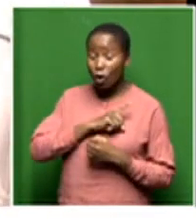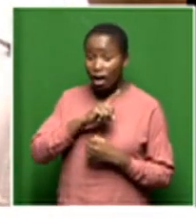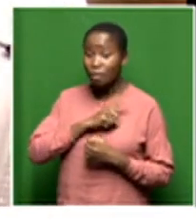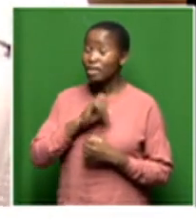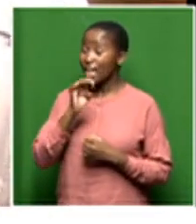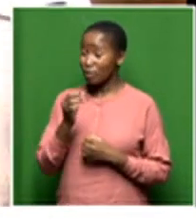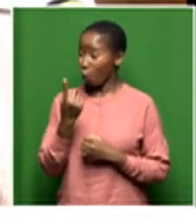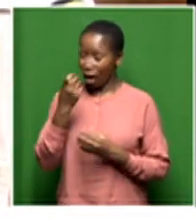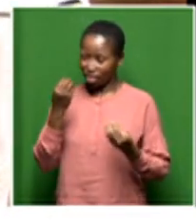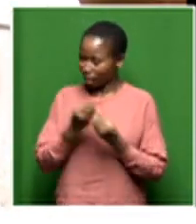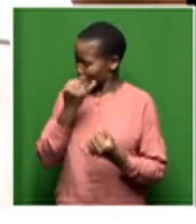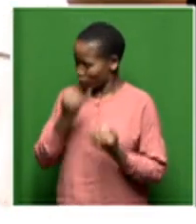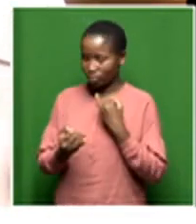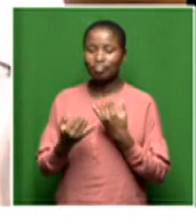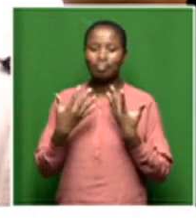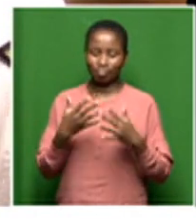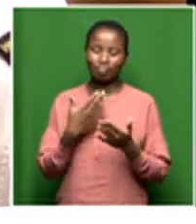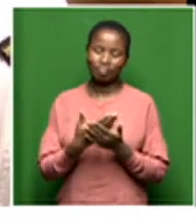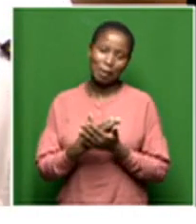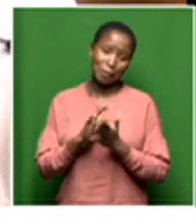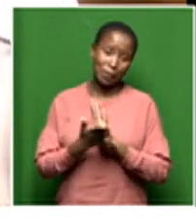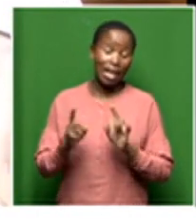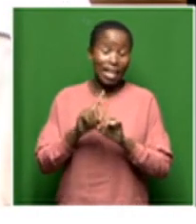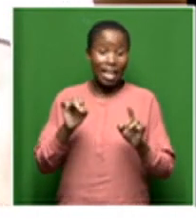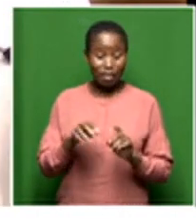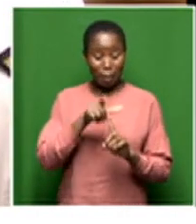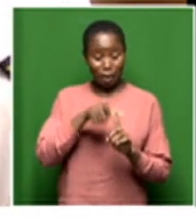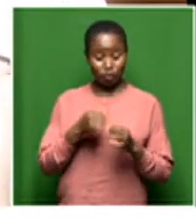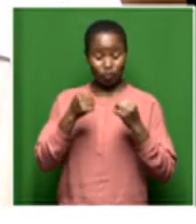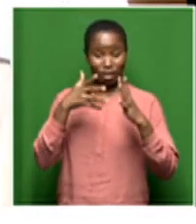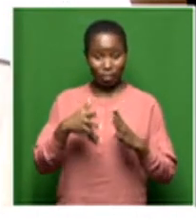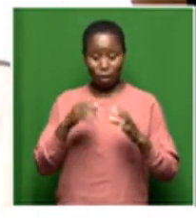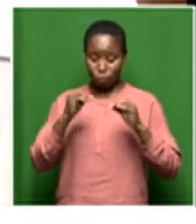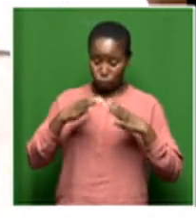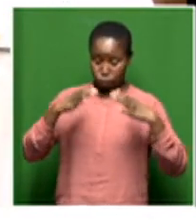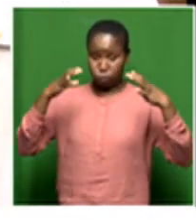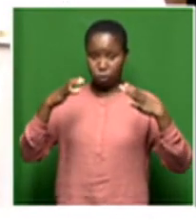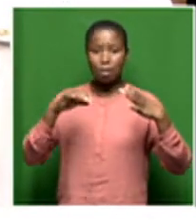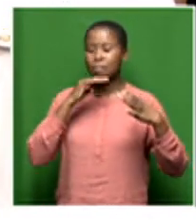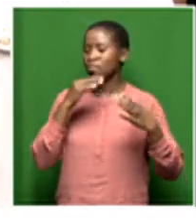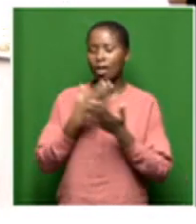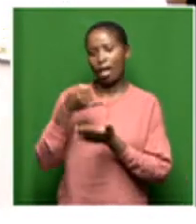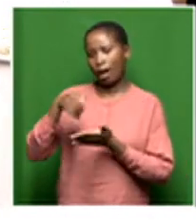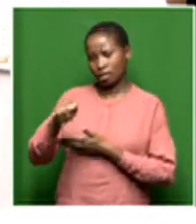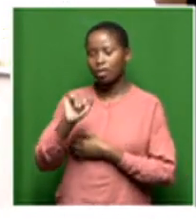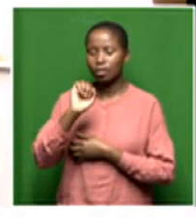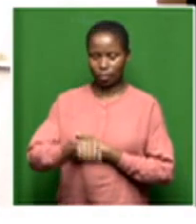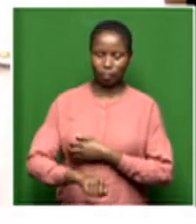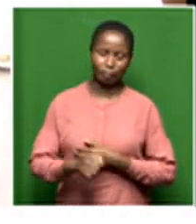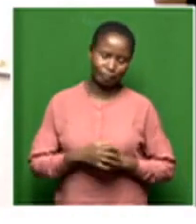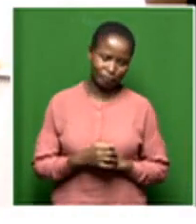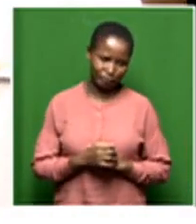that isn't quite right. So if the pilots are not happy, no problem, cancel the flight. We can...